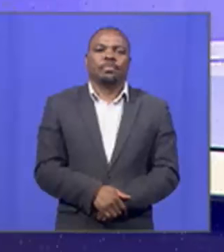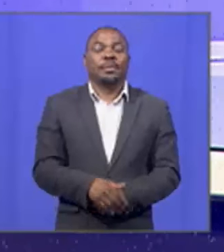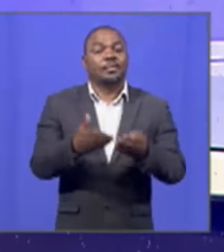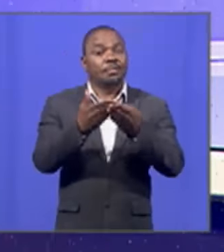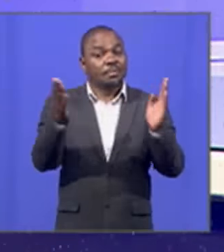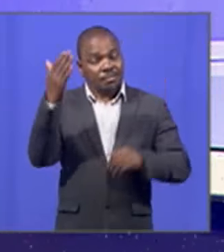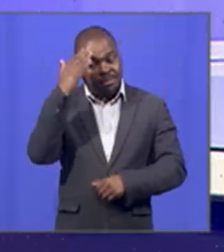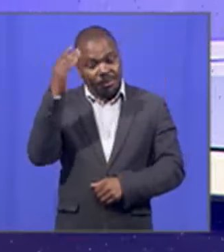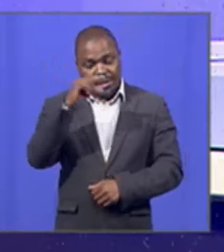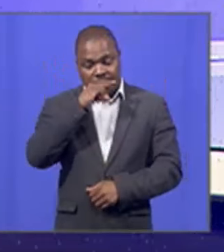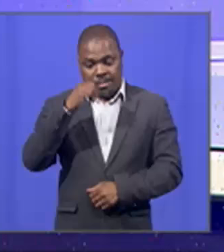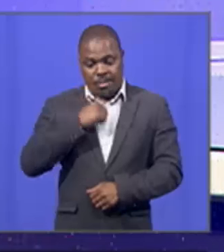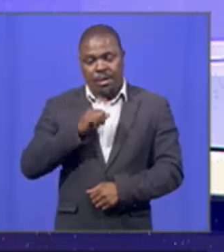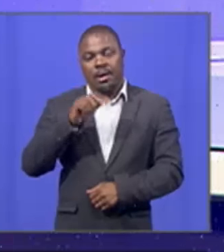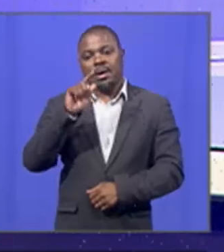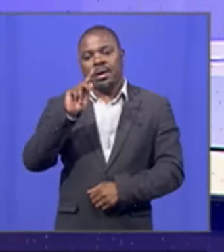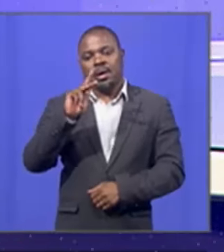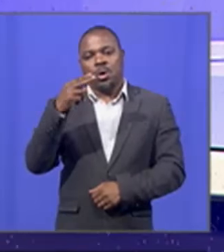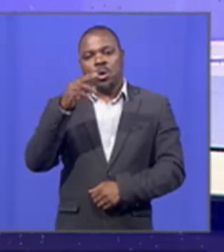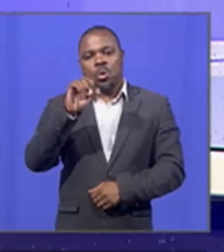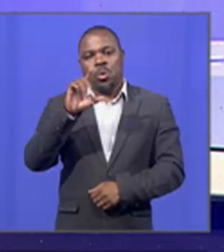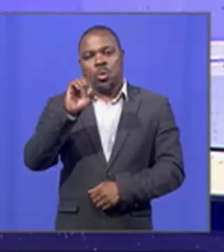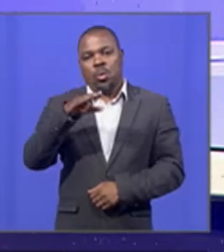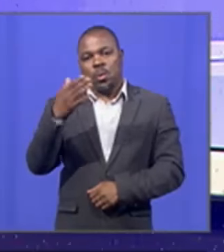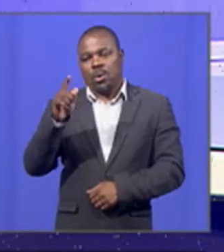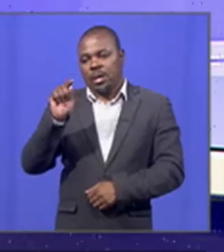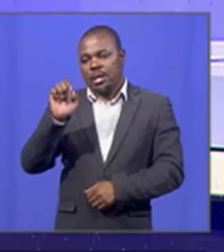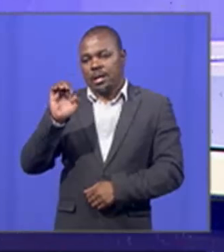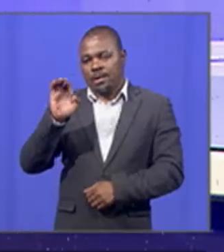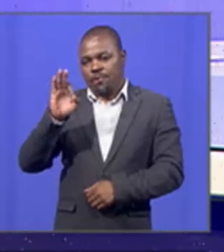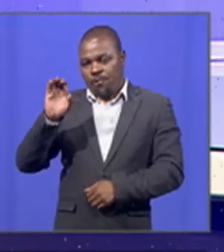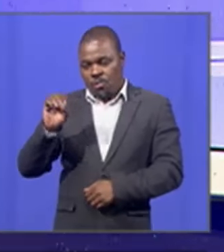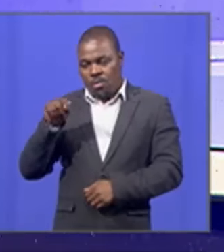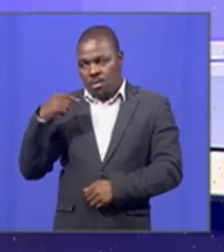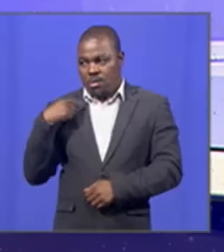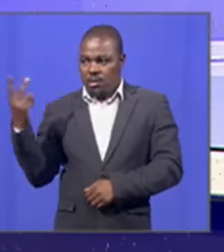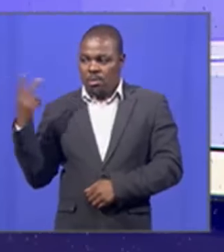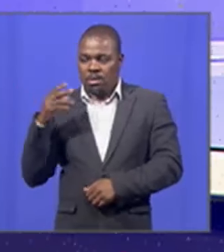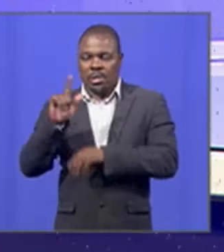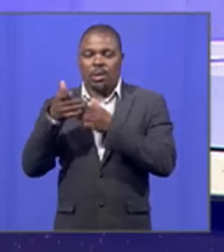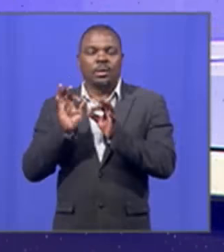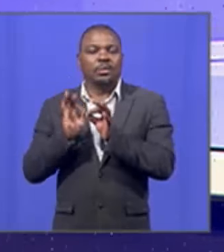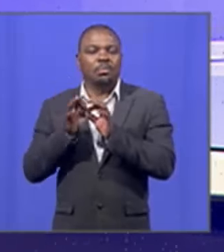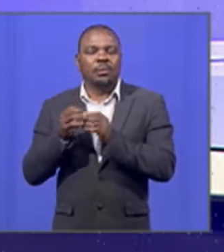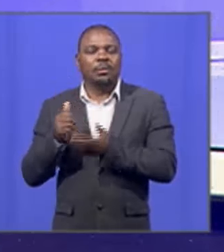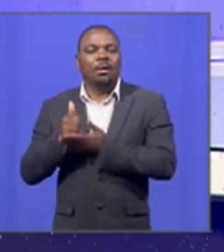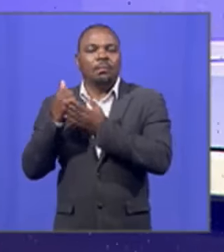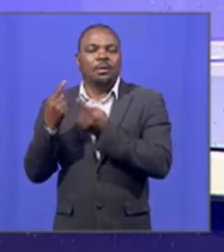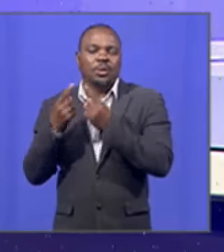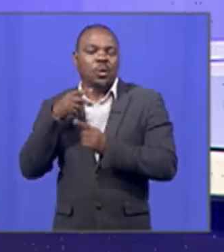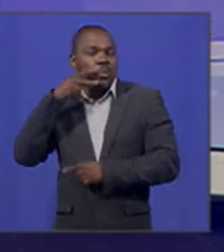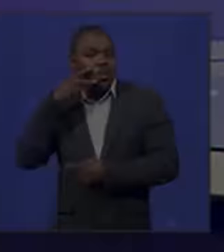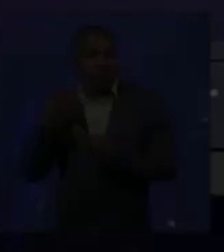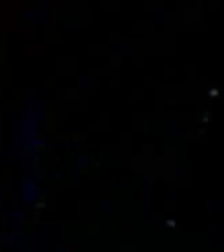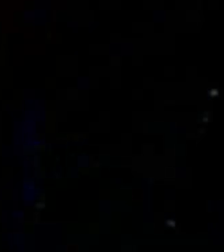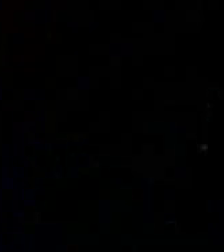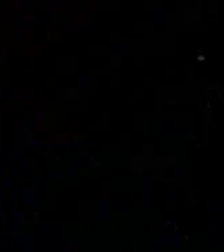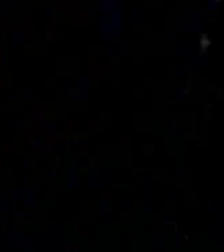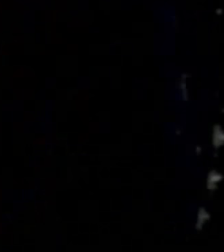Arelo Cheng ke kholofelo tefo gomme ke thušana le mofetoledi wa polelo ya diatla Augustine Letlalo.